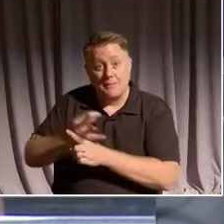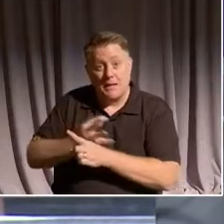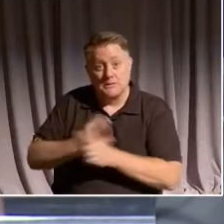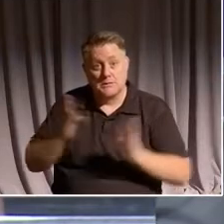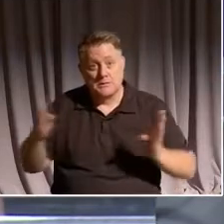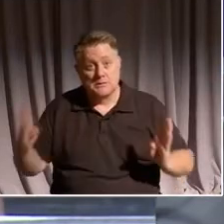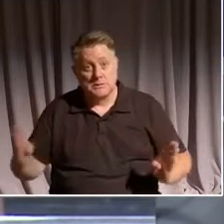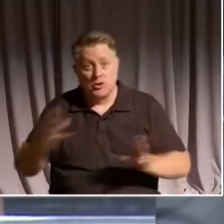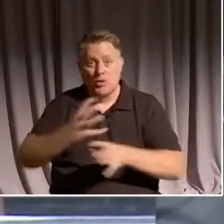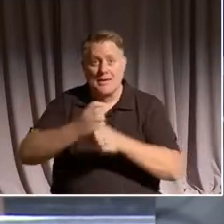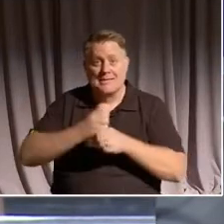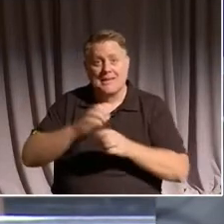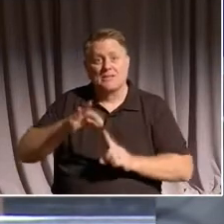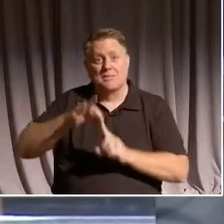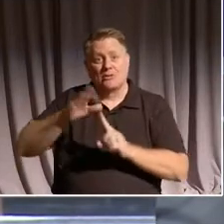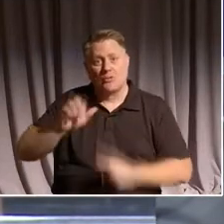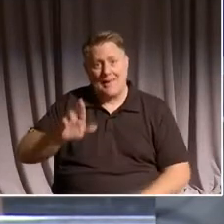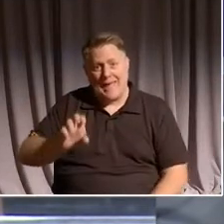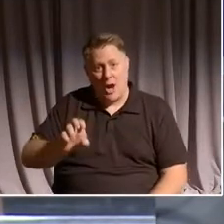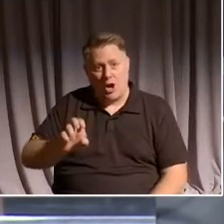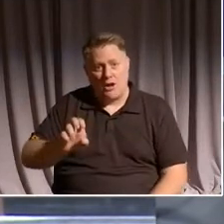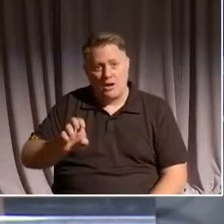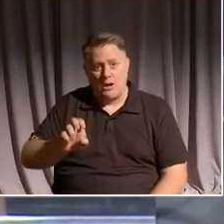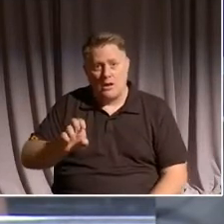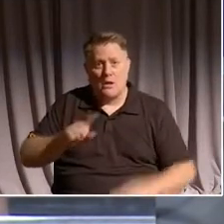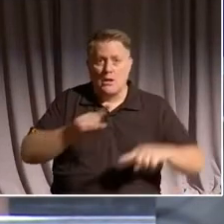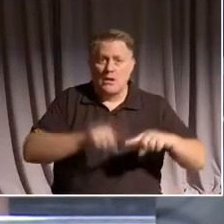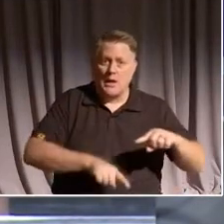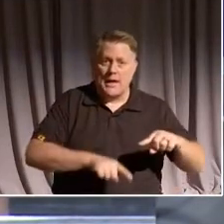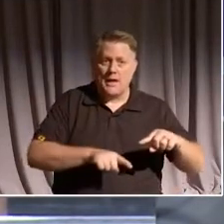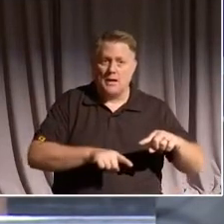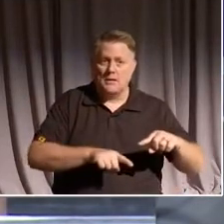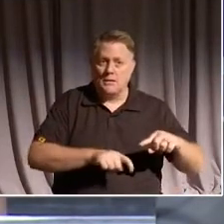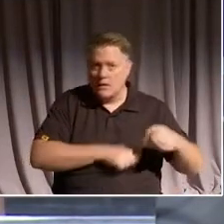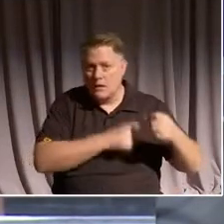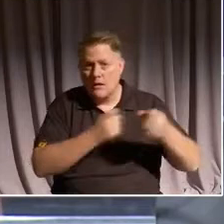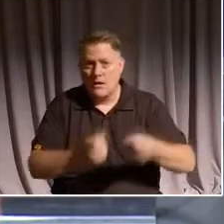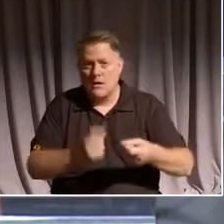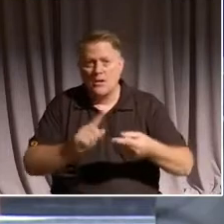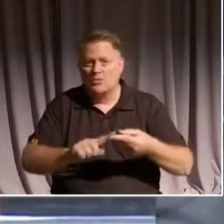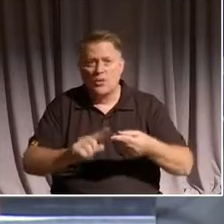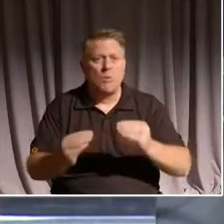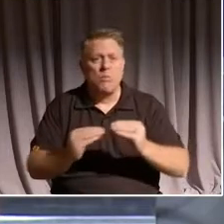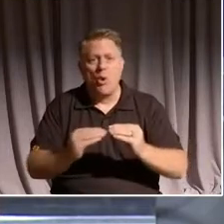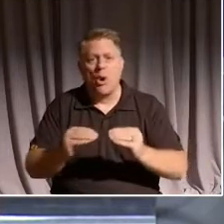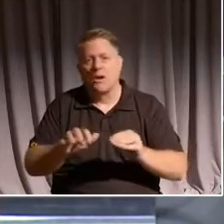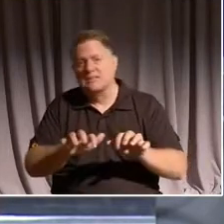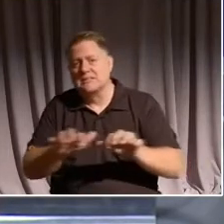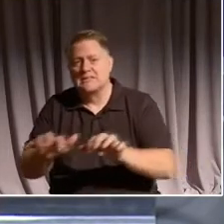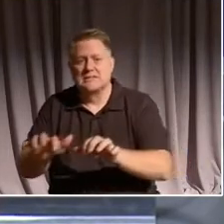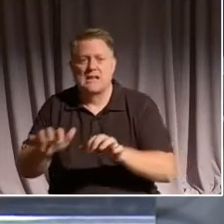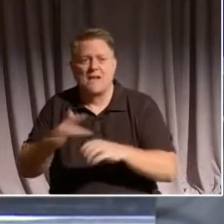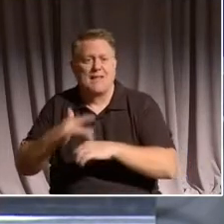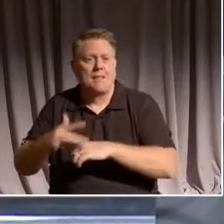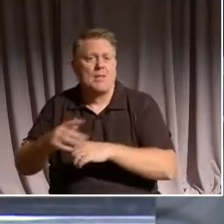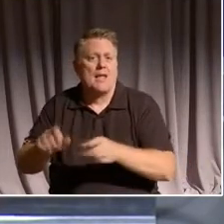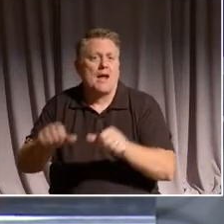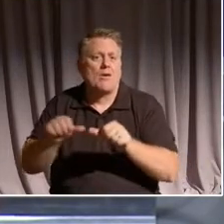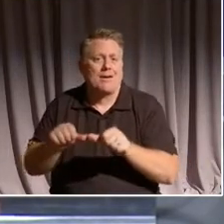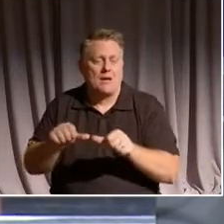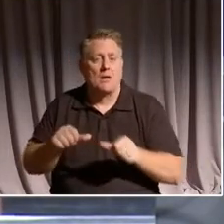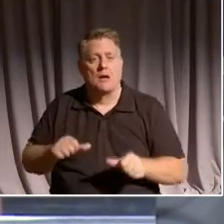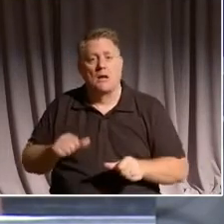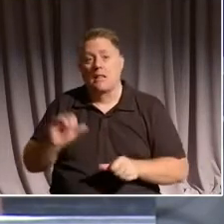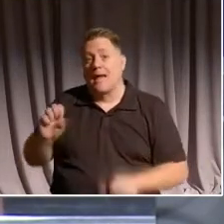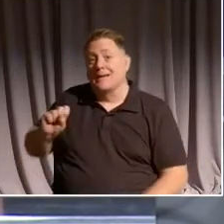months to receive specialty care when you cannot make your way down to a more populated metropolitan service area